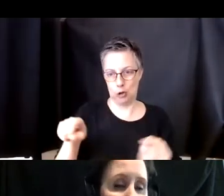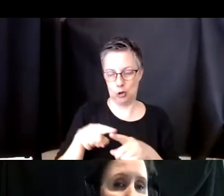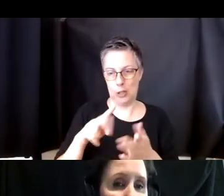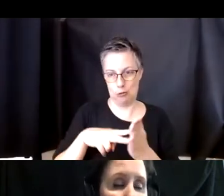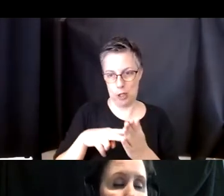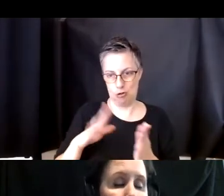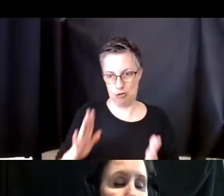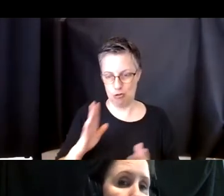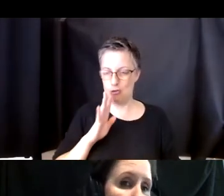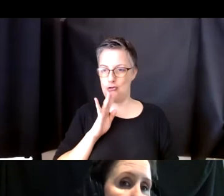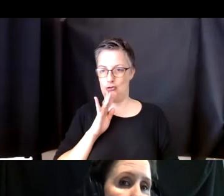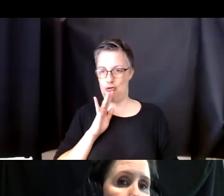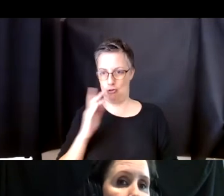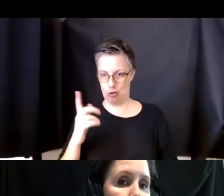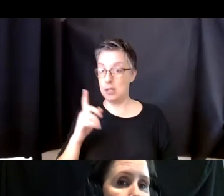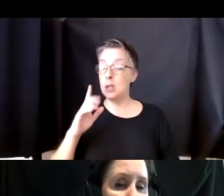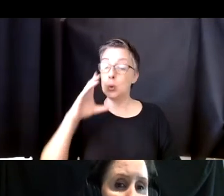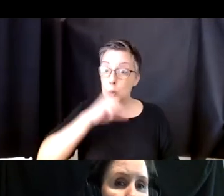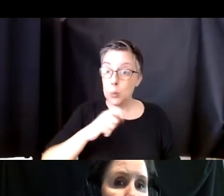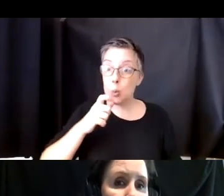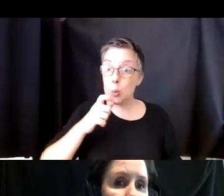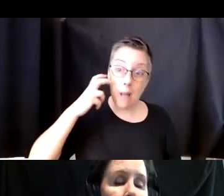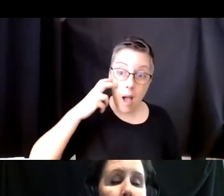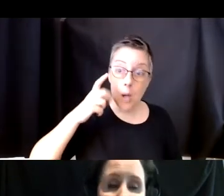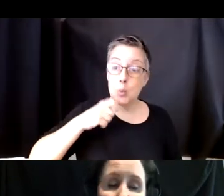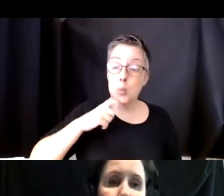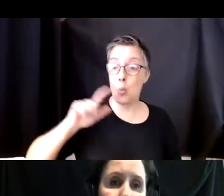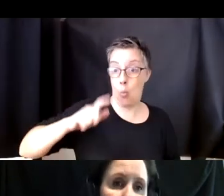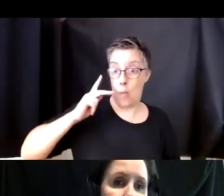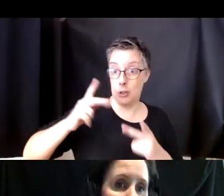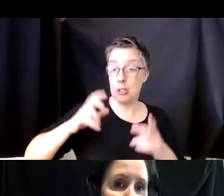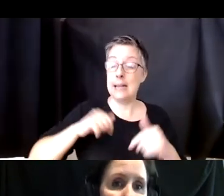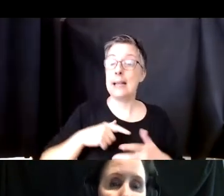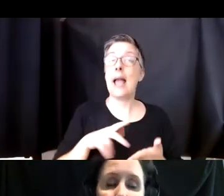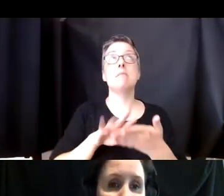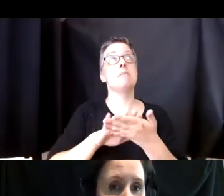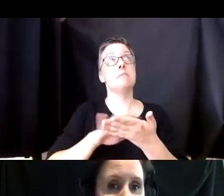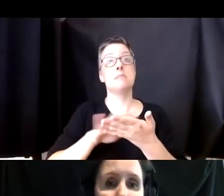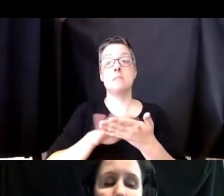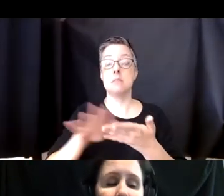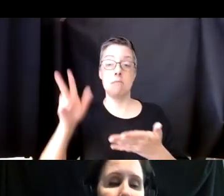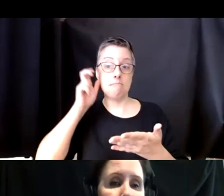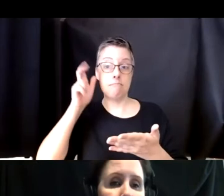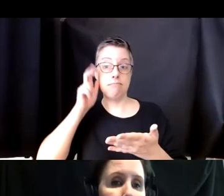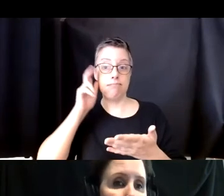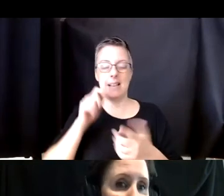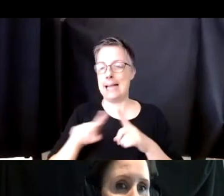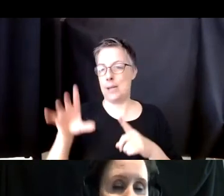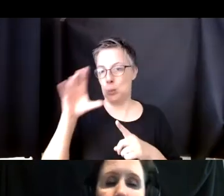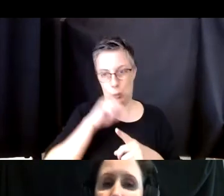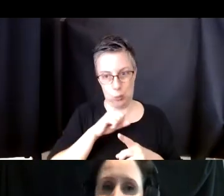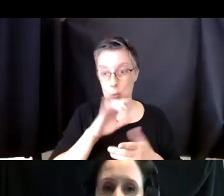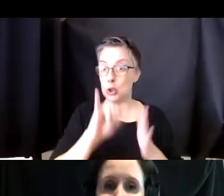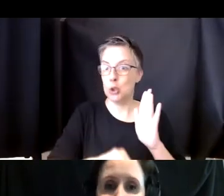cannot assume that people who are blind or low vision using a screen reader are able to read the caption on YouTube or caption on a